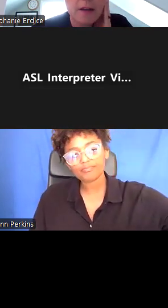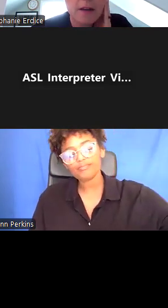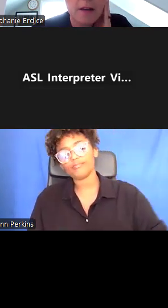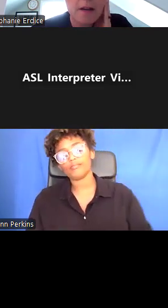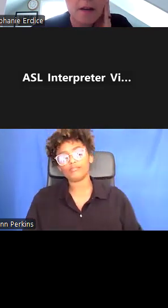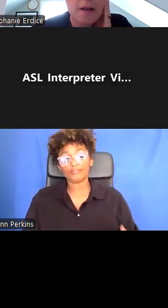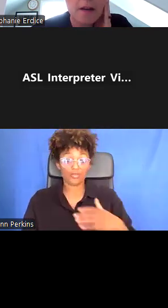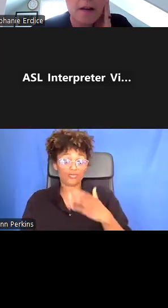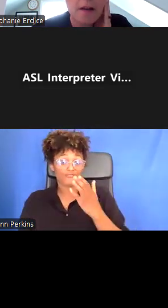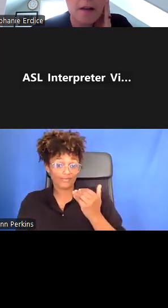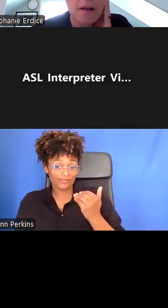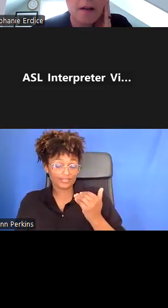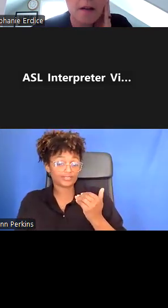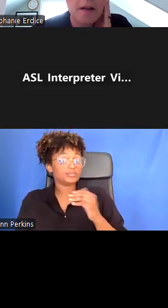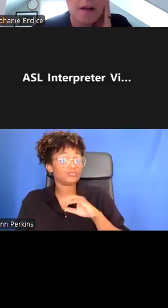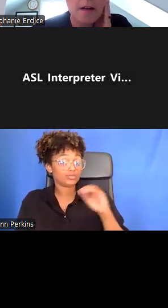20%.